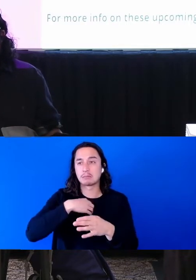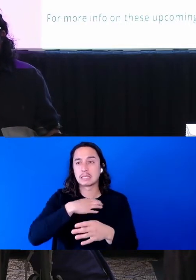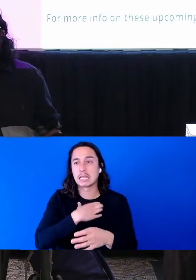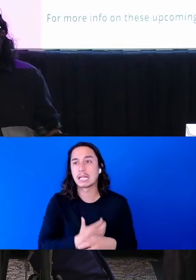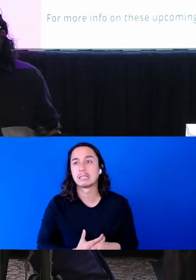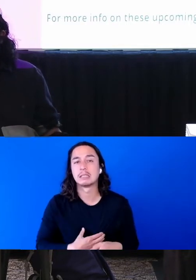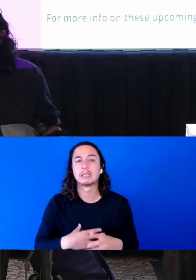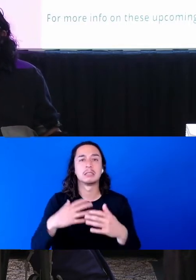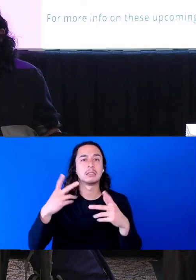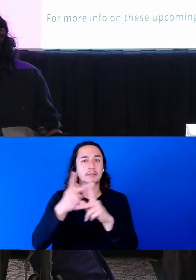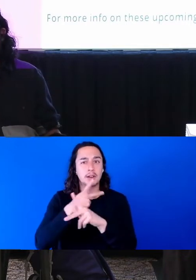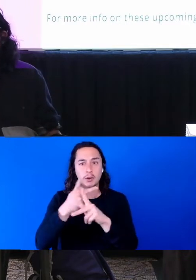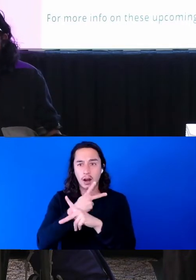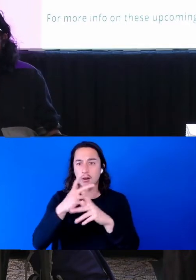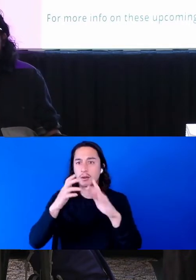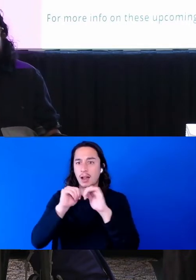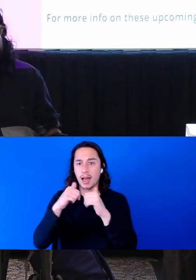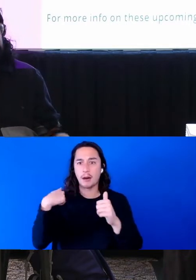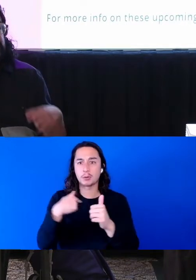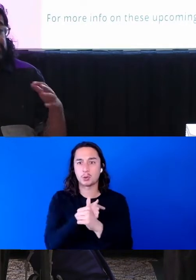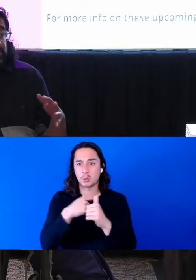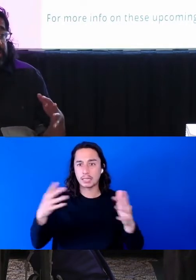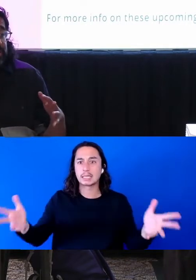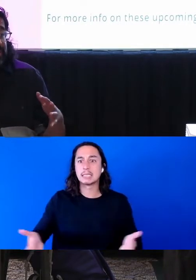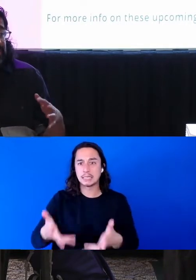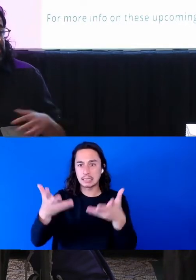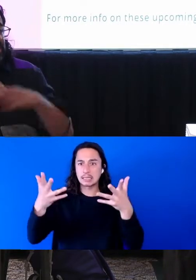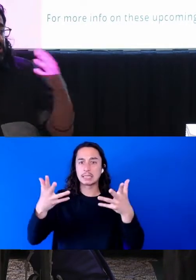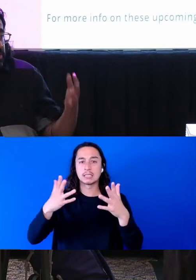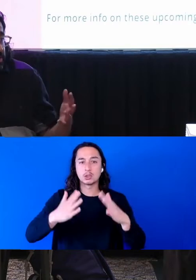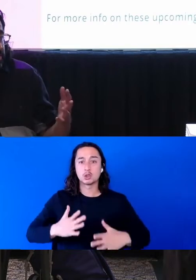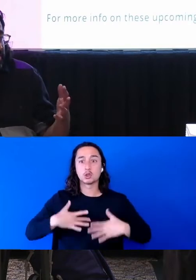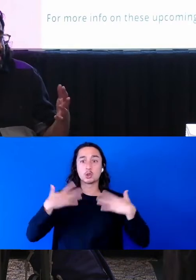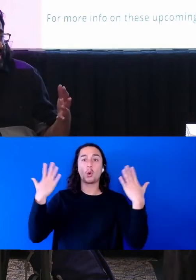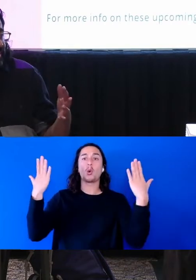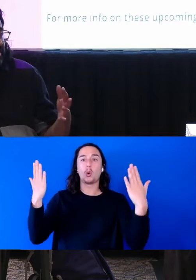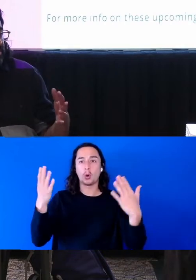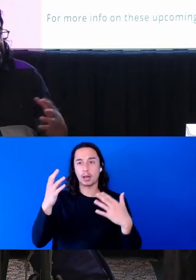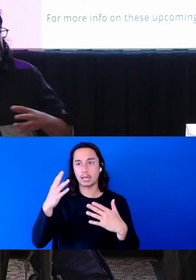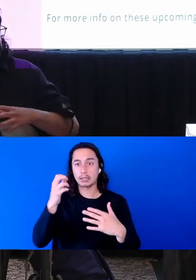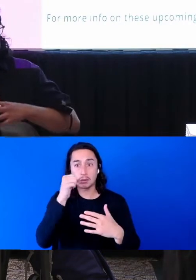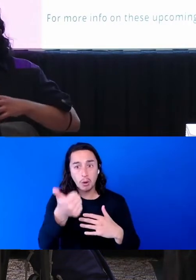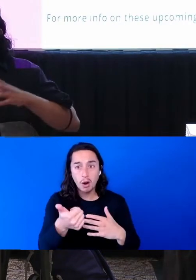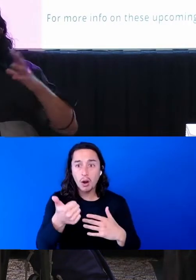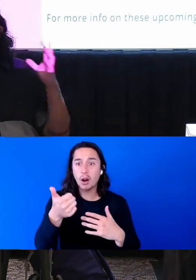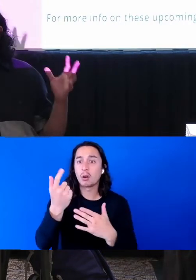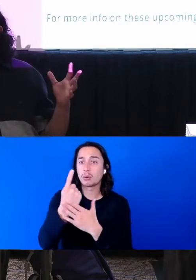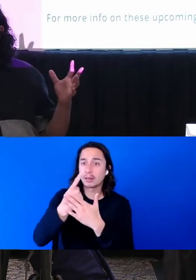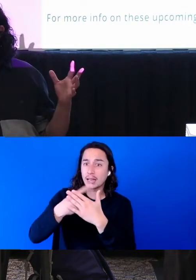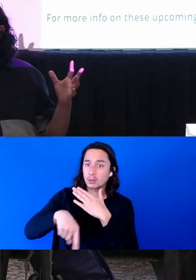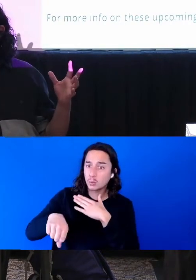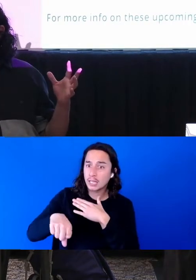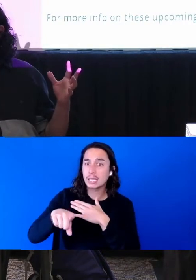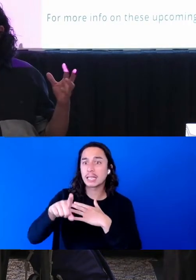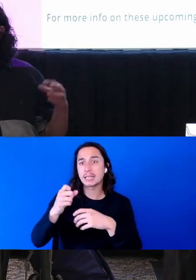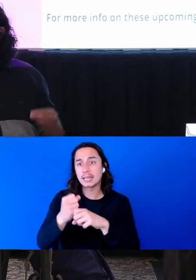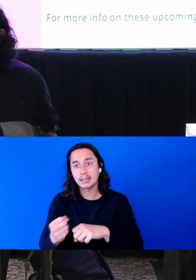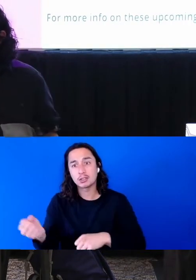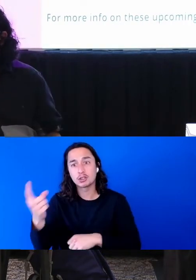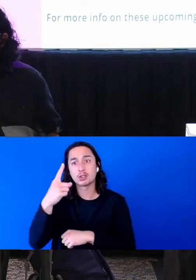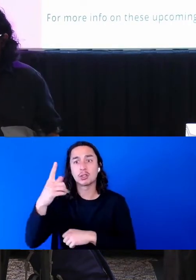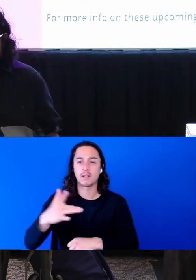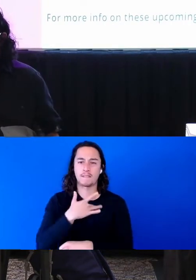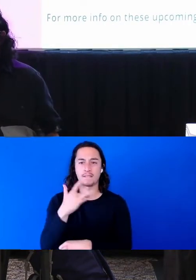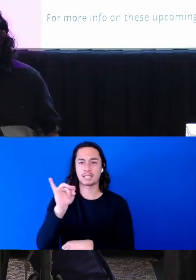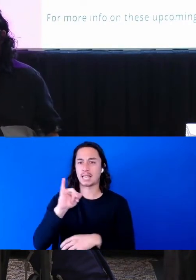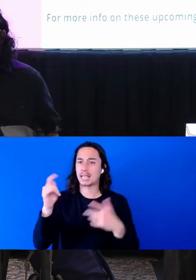instigate joy, even if it's just tomorrow, or next week, or next year? Like, it feels like a really big puzzle, and it's like